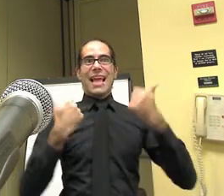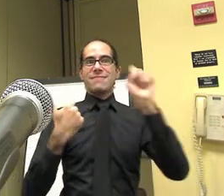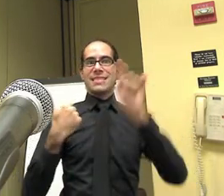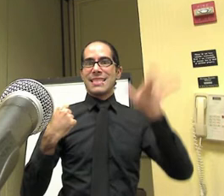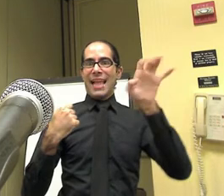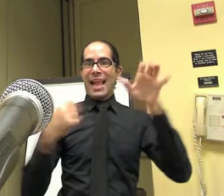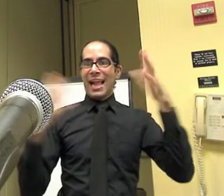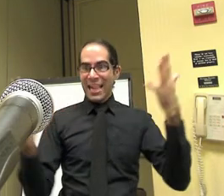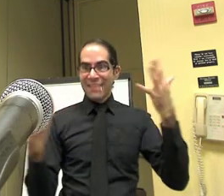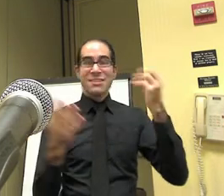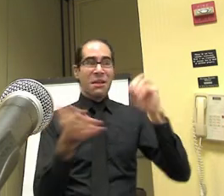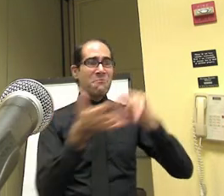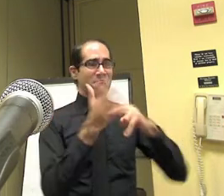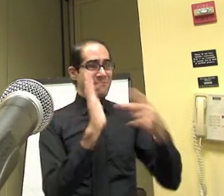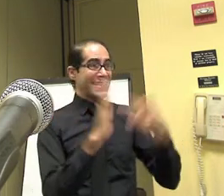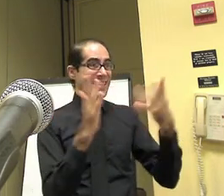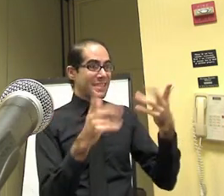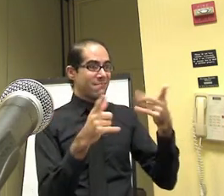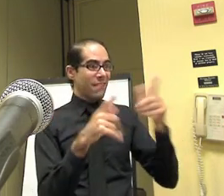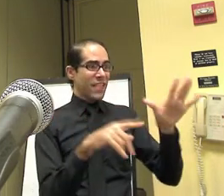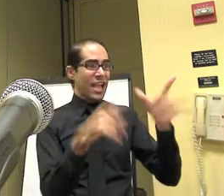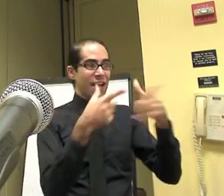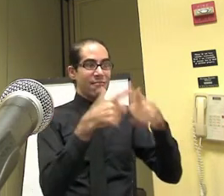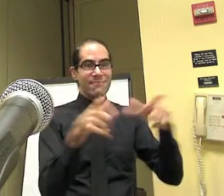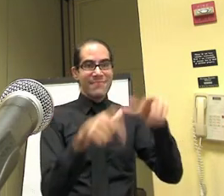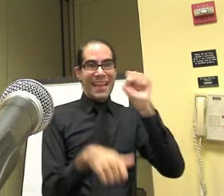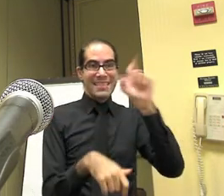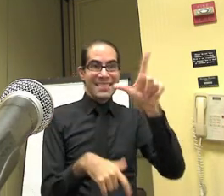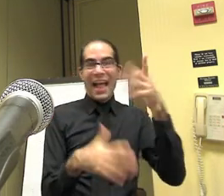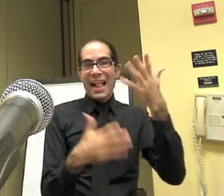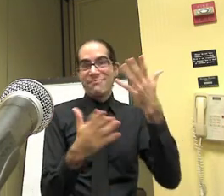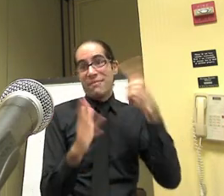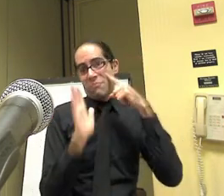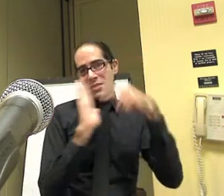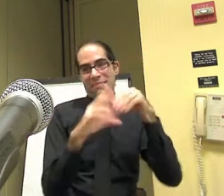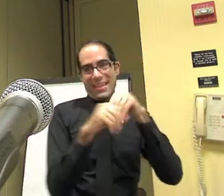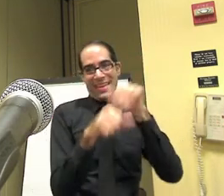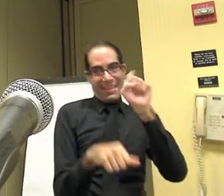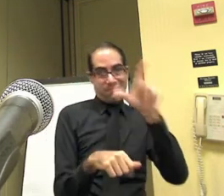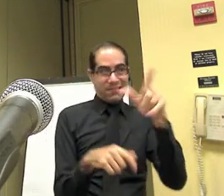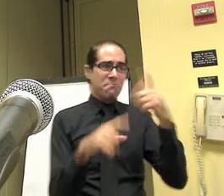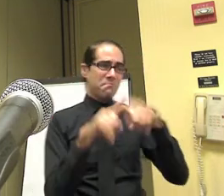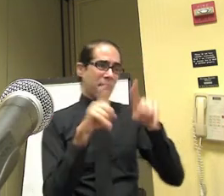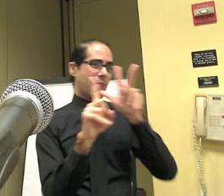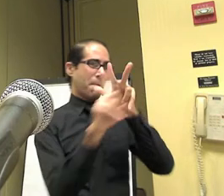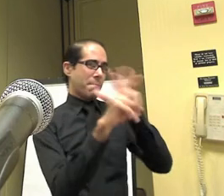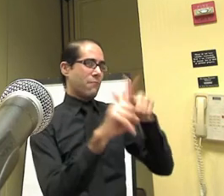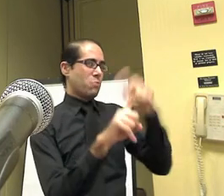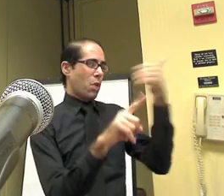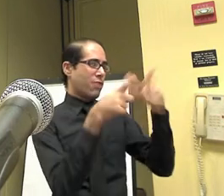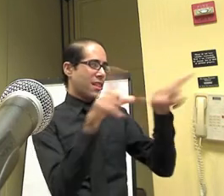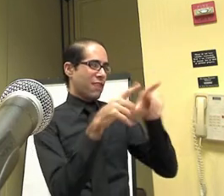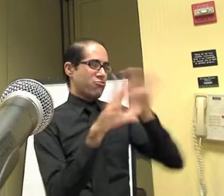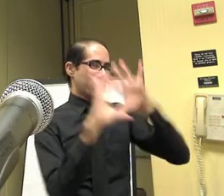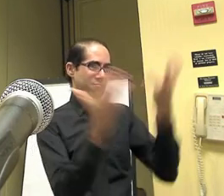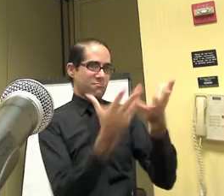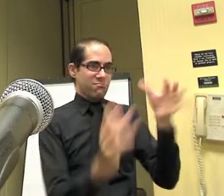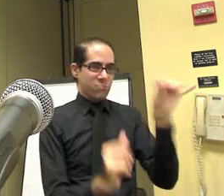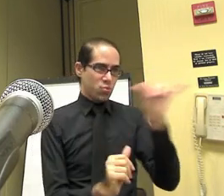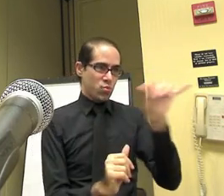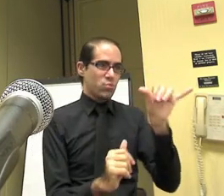been oppressed and limited in their ability to live just like anyone else and have access to the